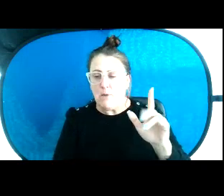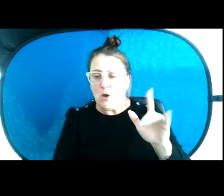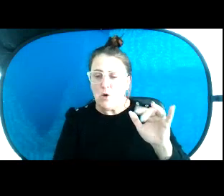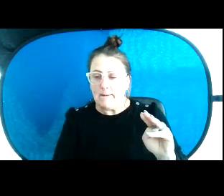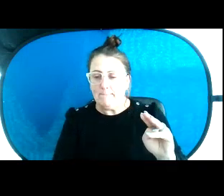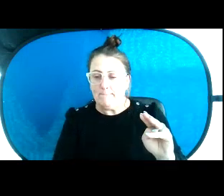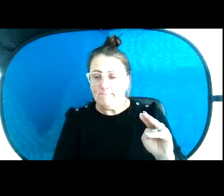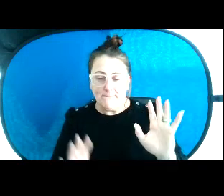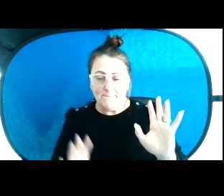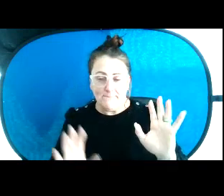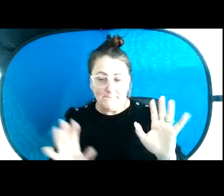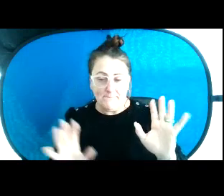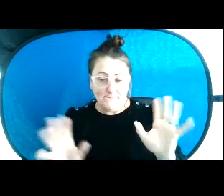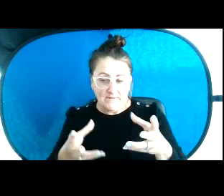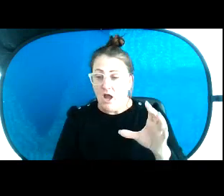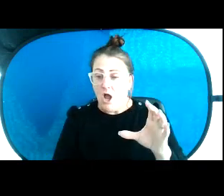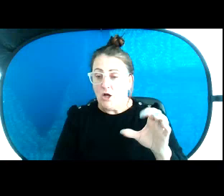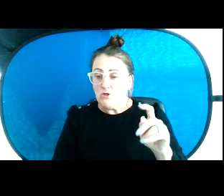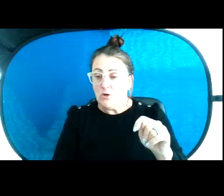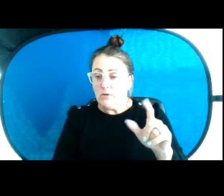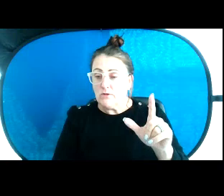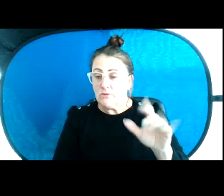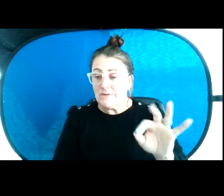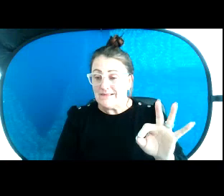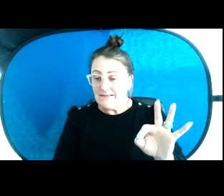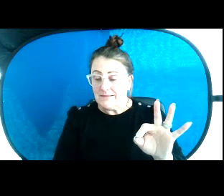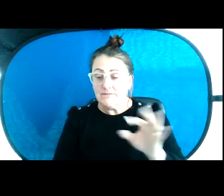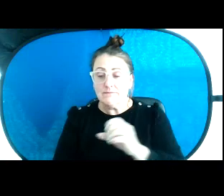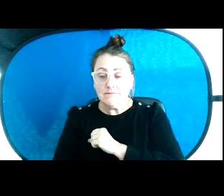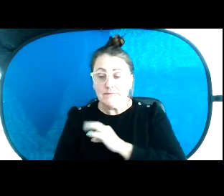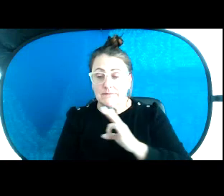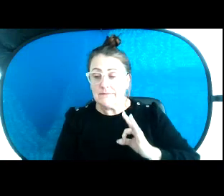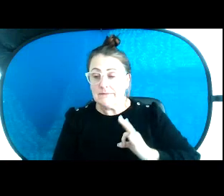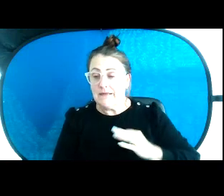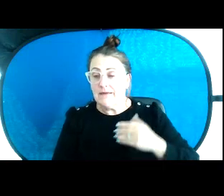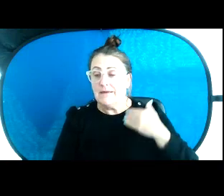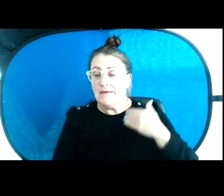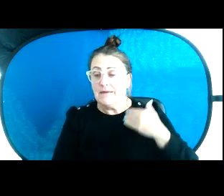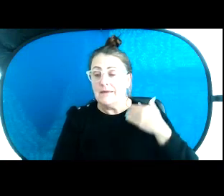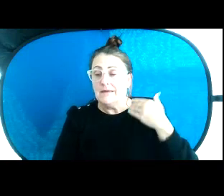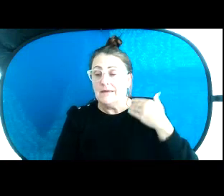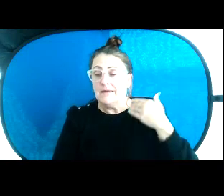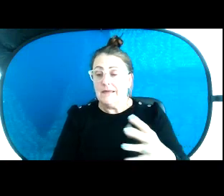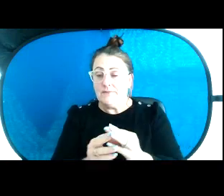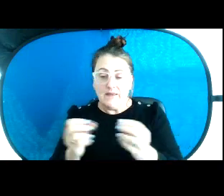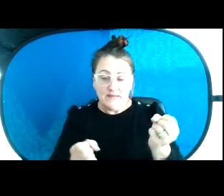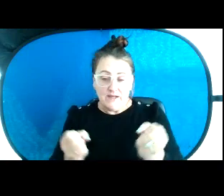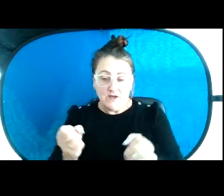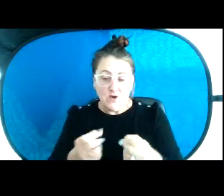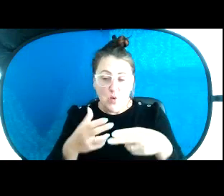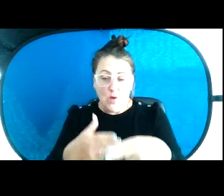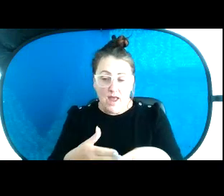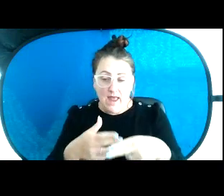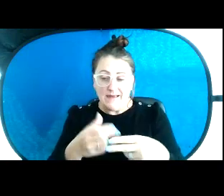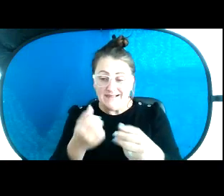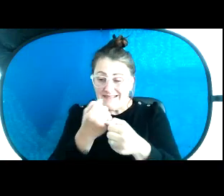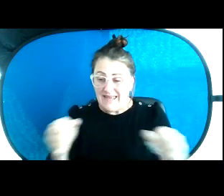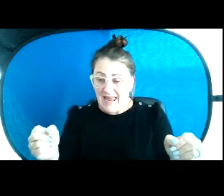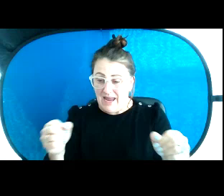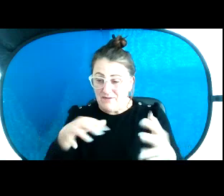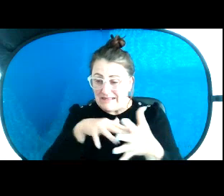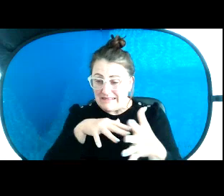On October 29th, Commission staff will hold the next meeting of the Vehicle Weight Safety Study Task Force. The